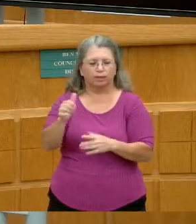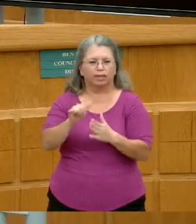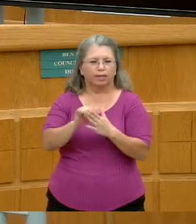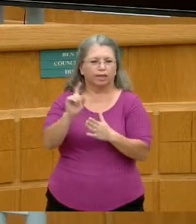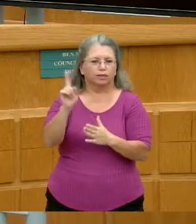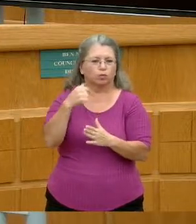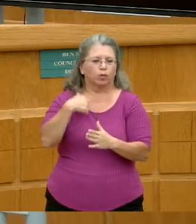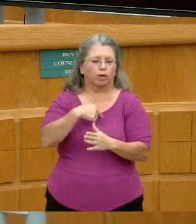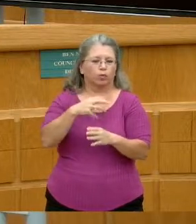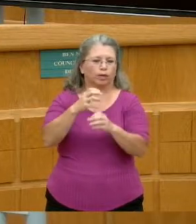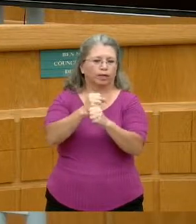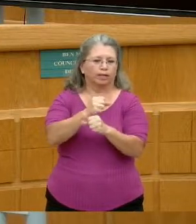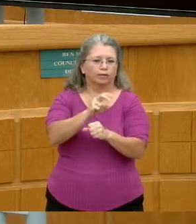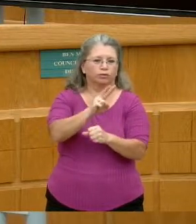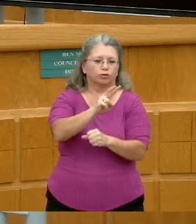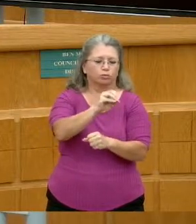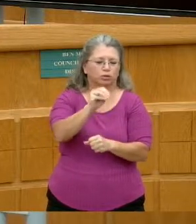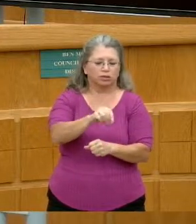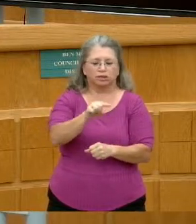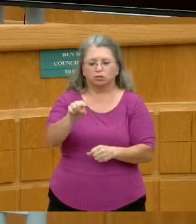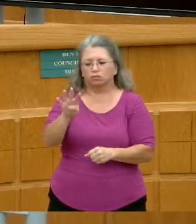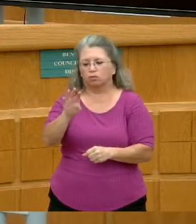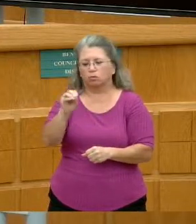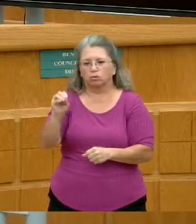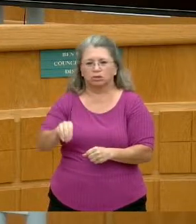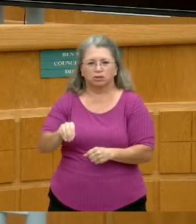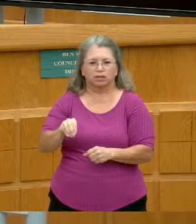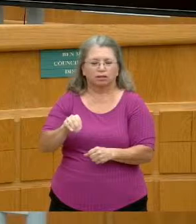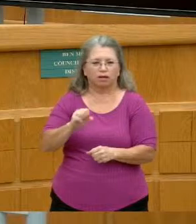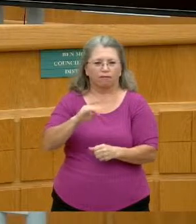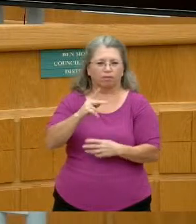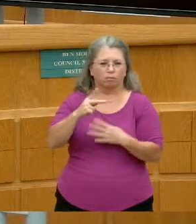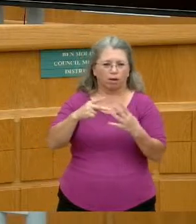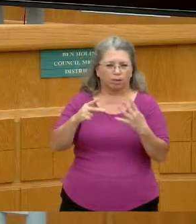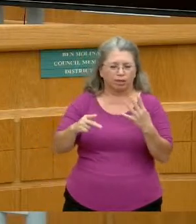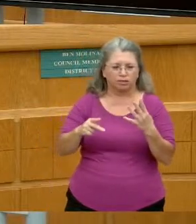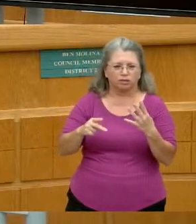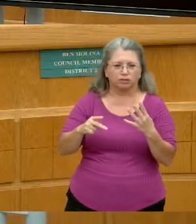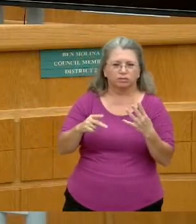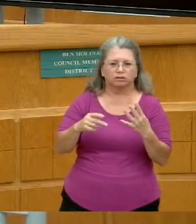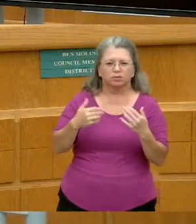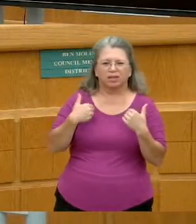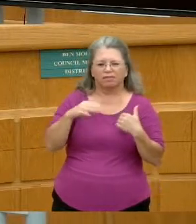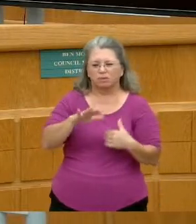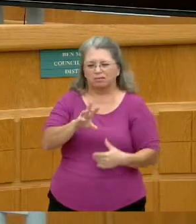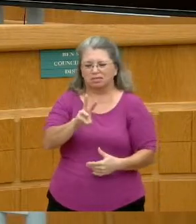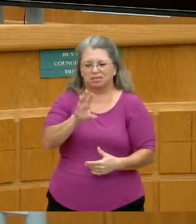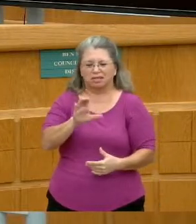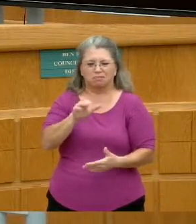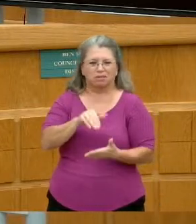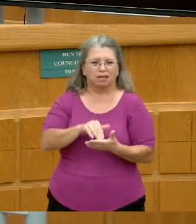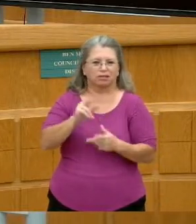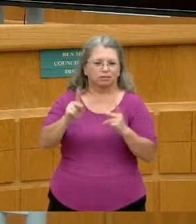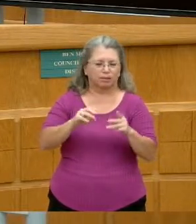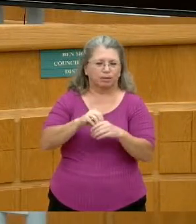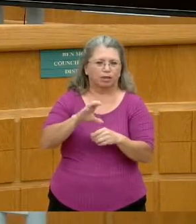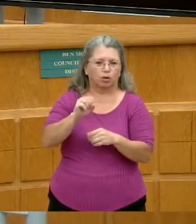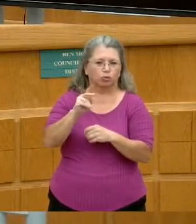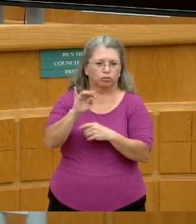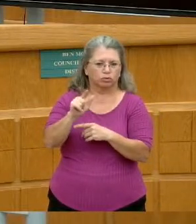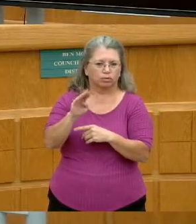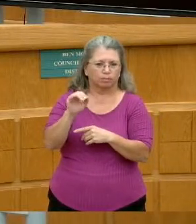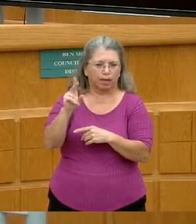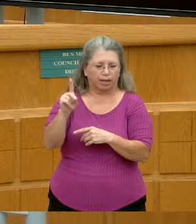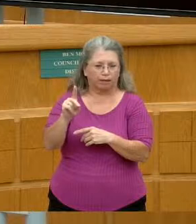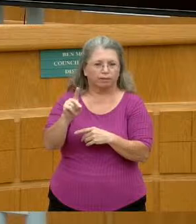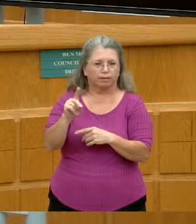to 2 to 4% of the population. There's about 600,000 people in the coastal bend, and you're looking at 12,000 to 25,000